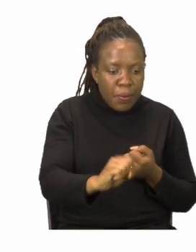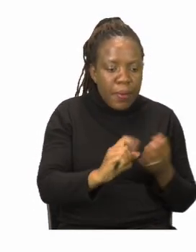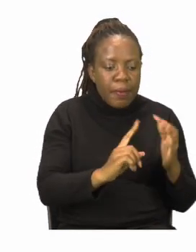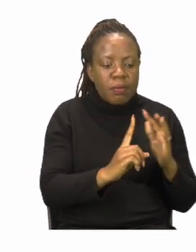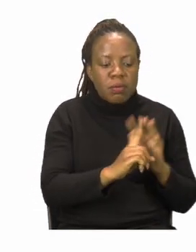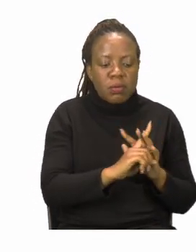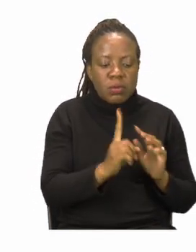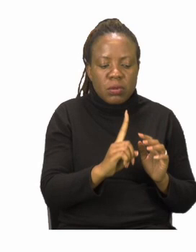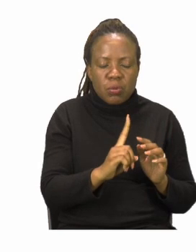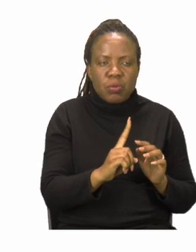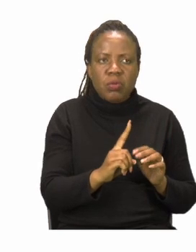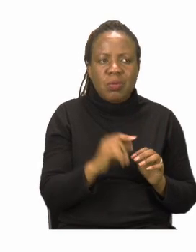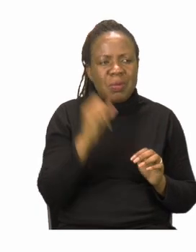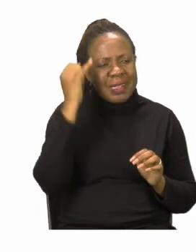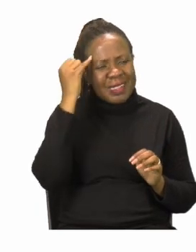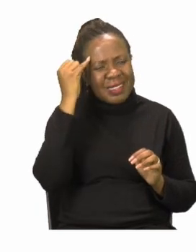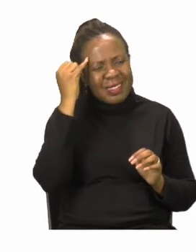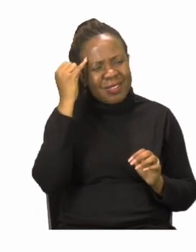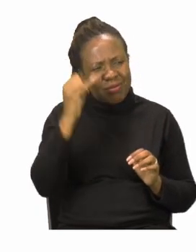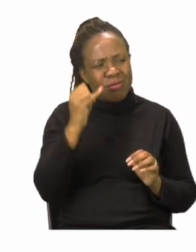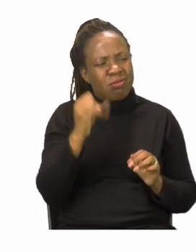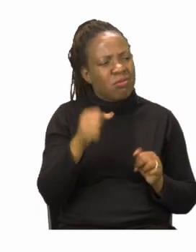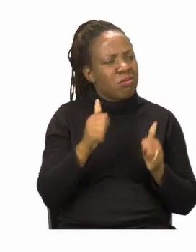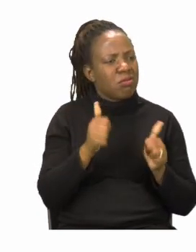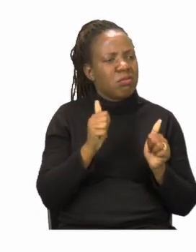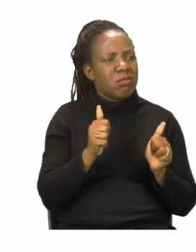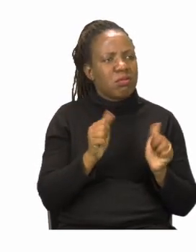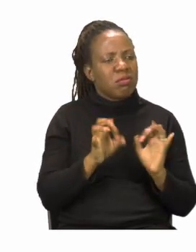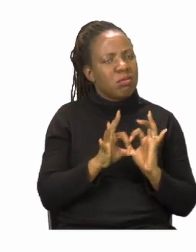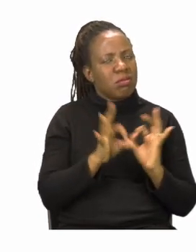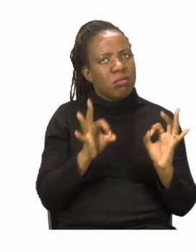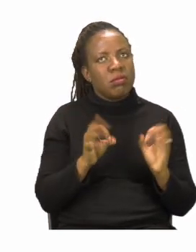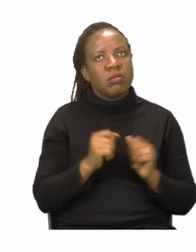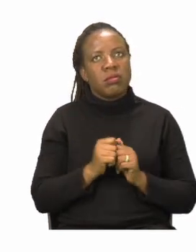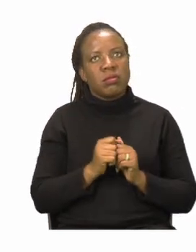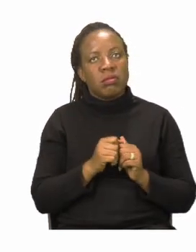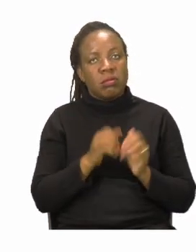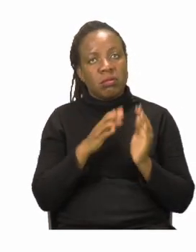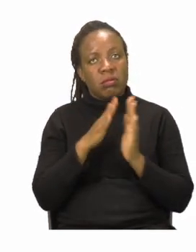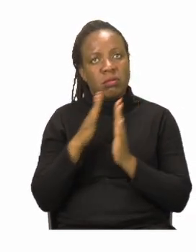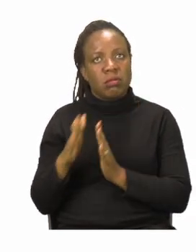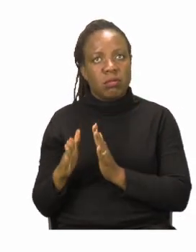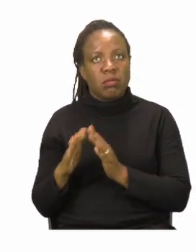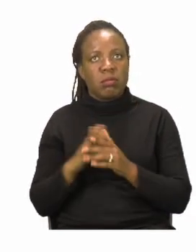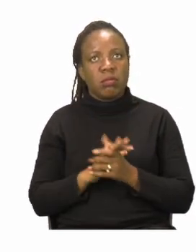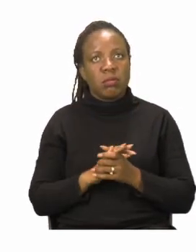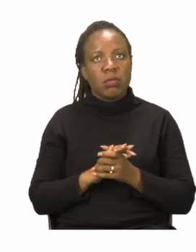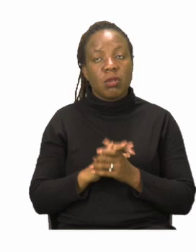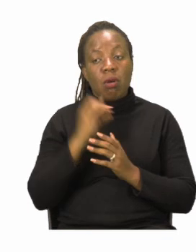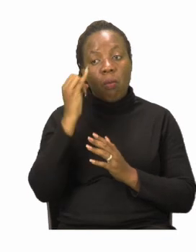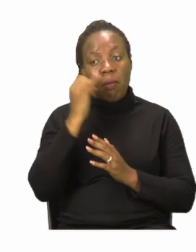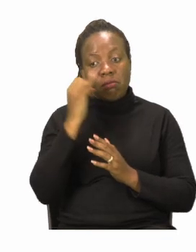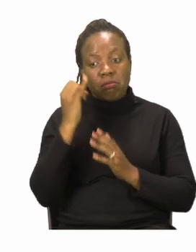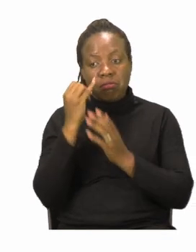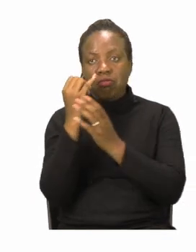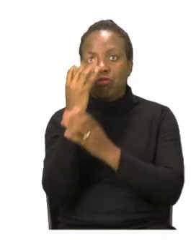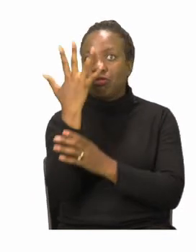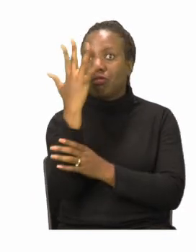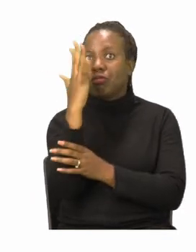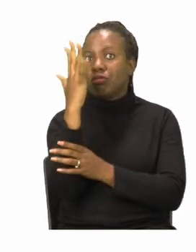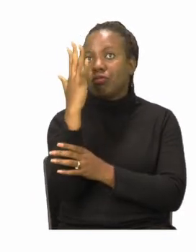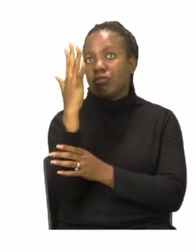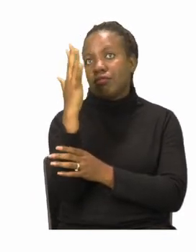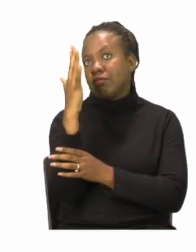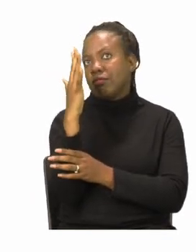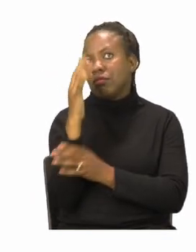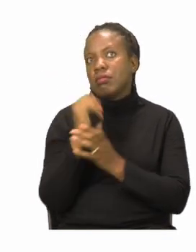be creative here. And in the next block it says, draw your plant. So